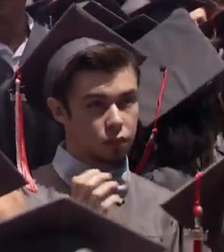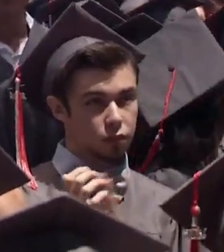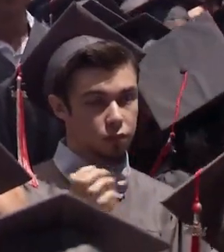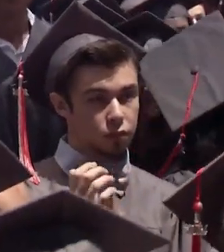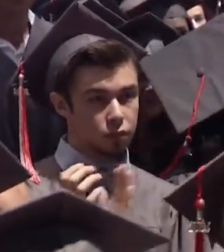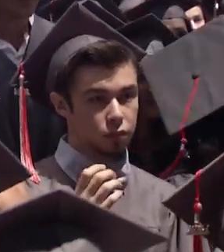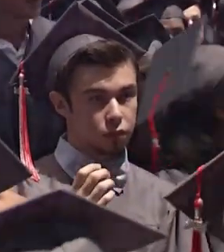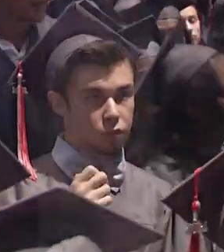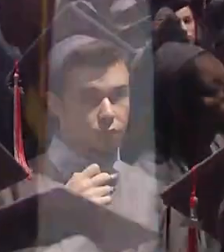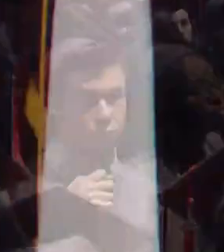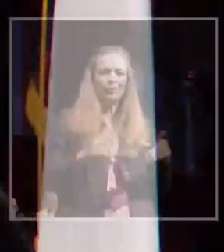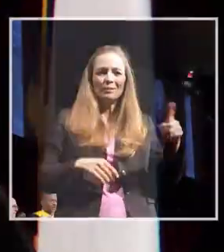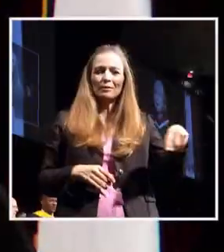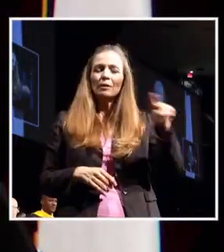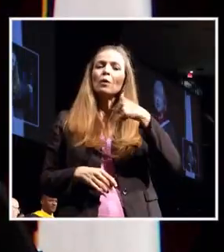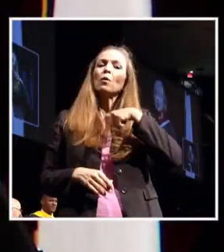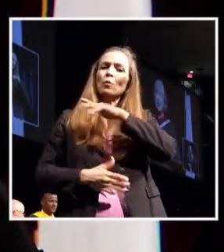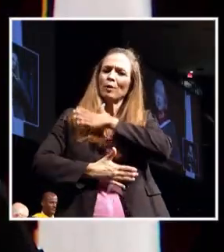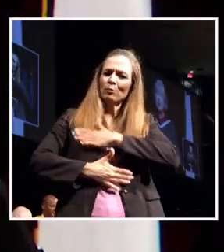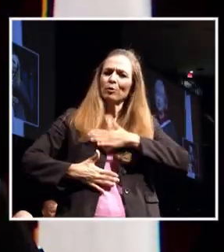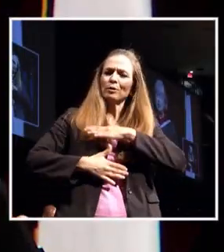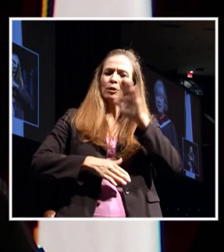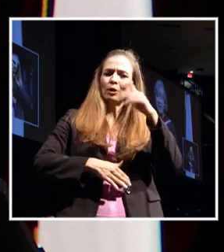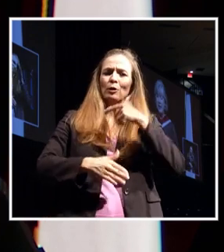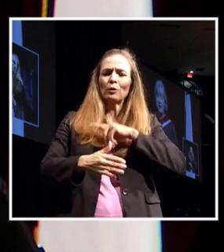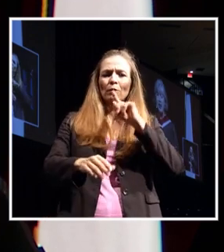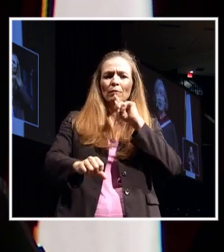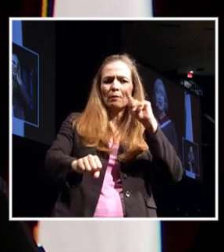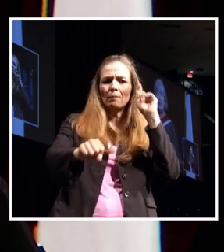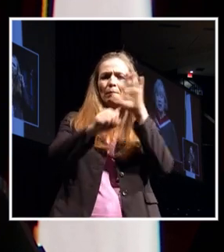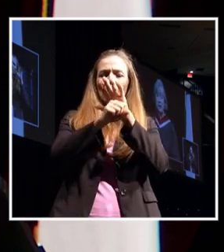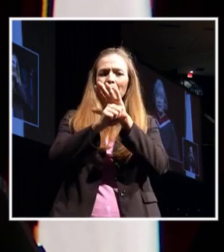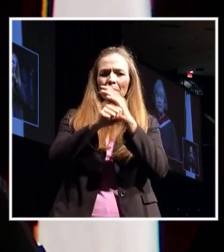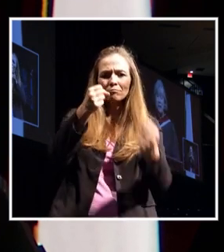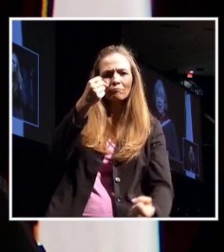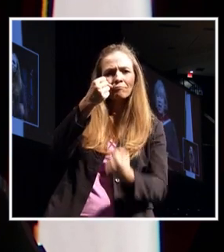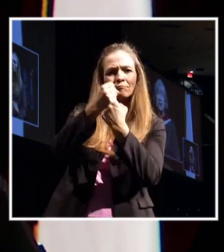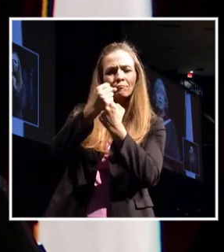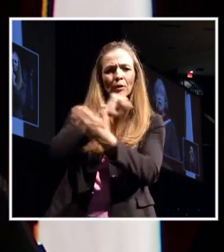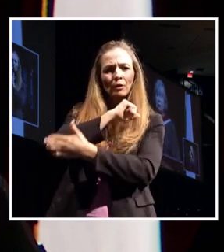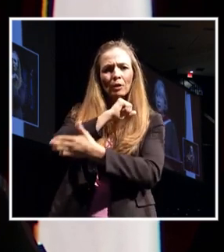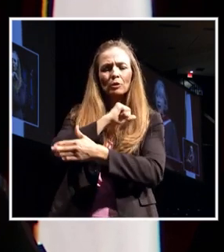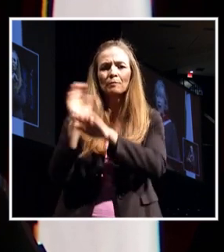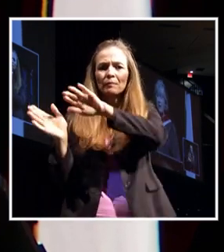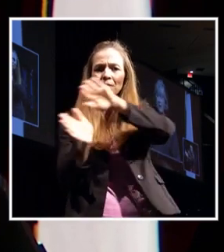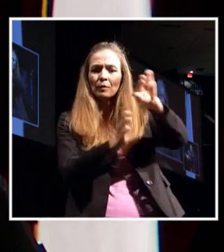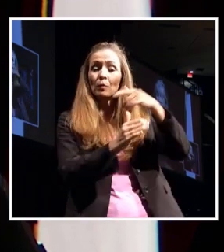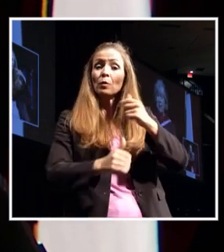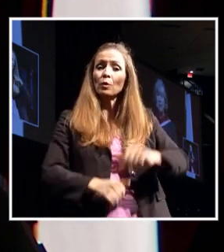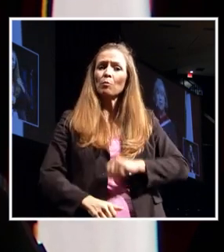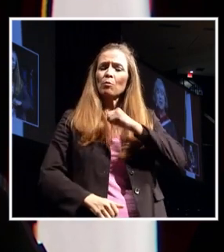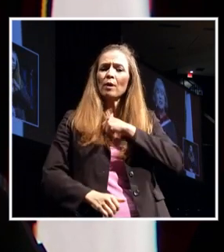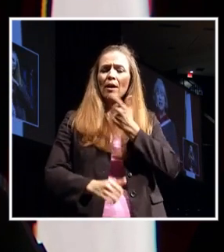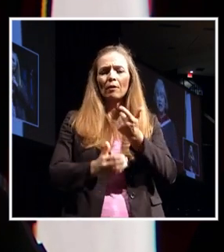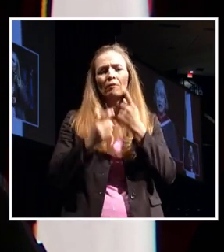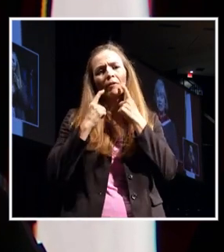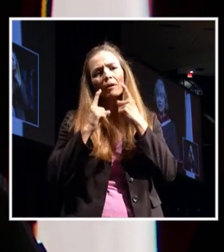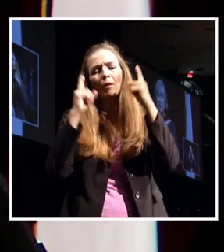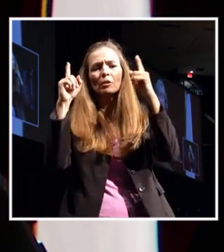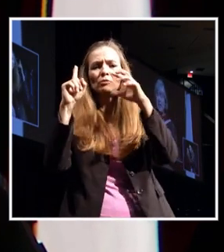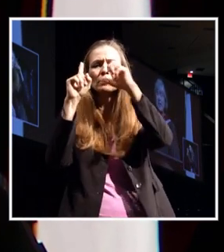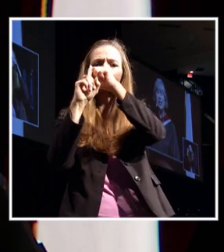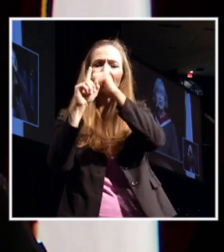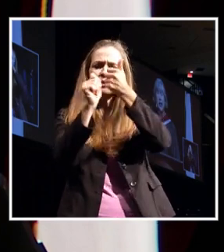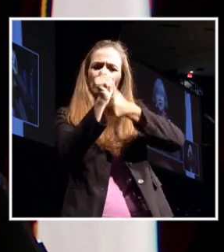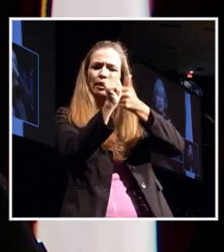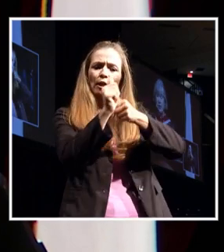Thank you, students. We appreciate your commitment to our country. We are proud of the